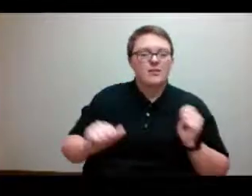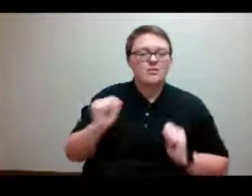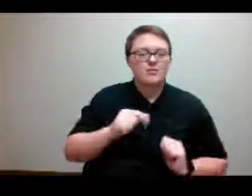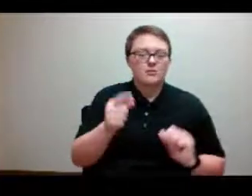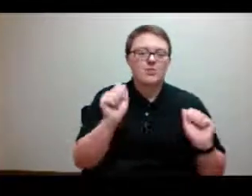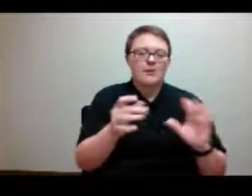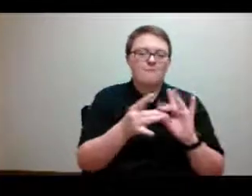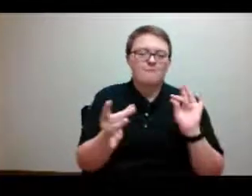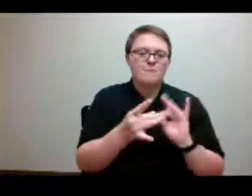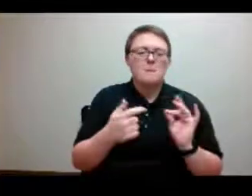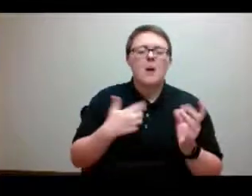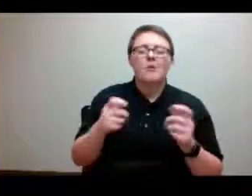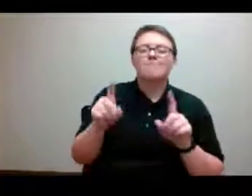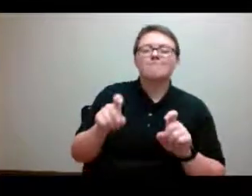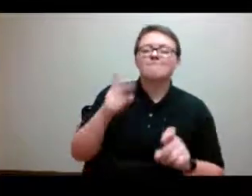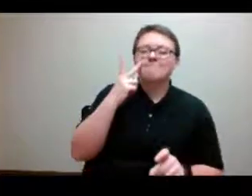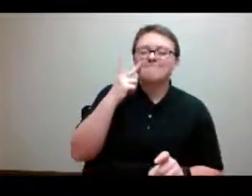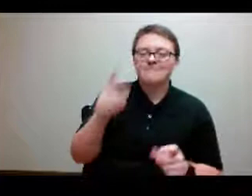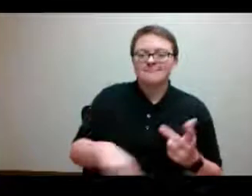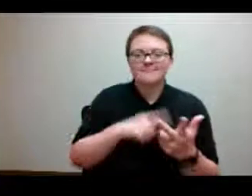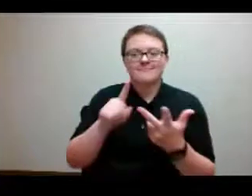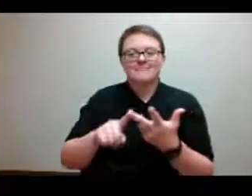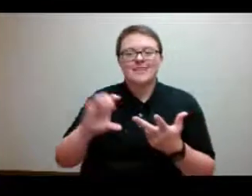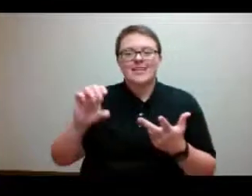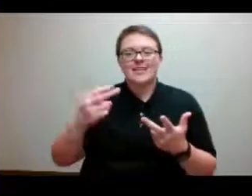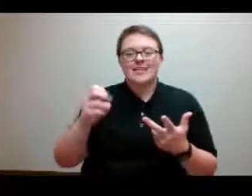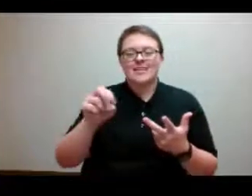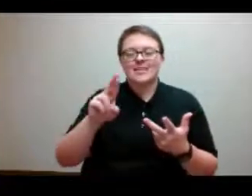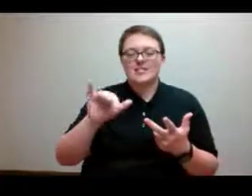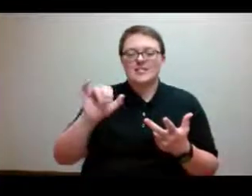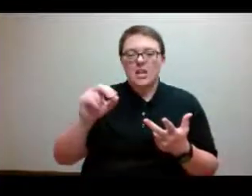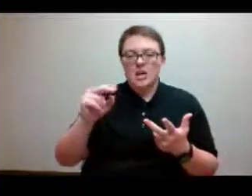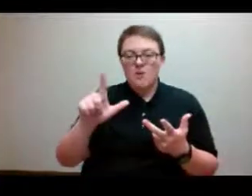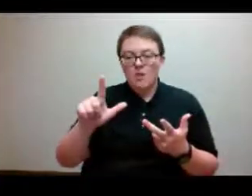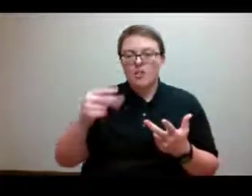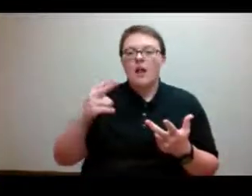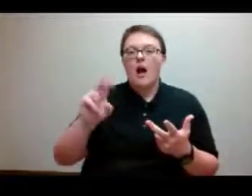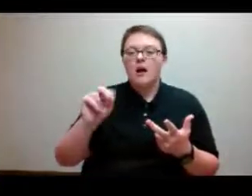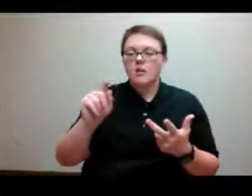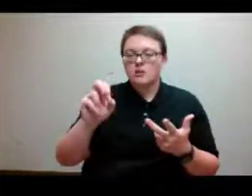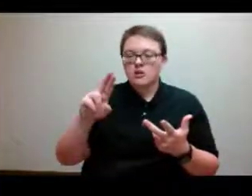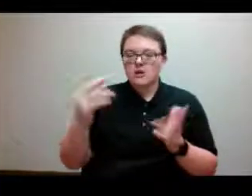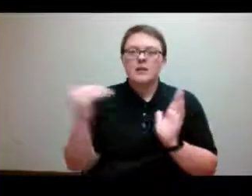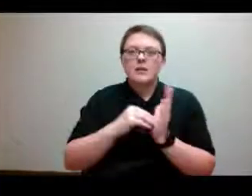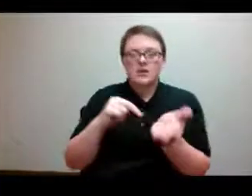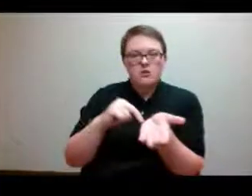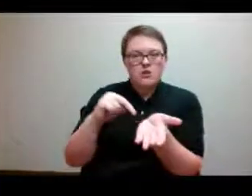another new nursing instructor, really enjoys photography.